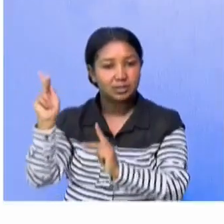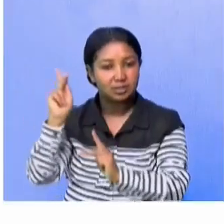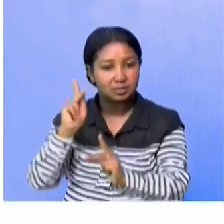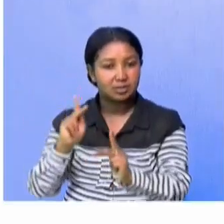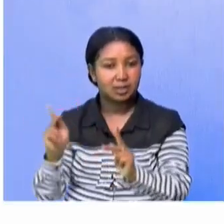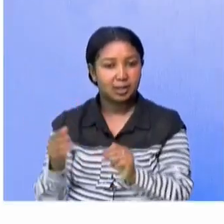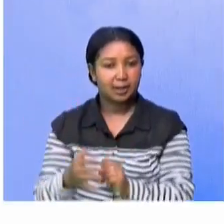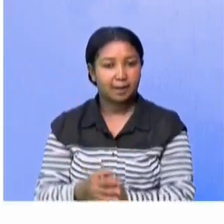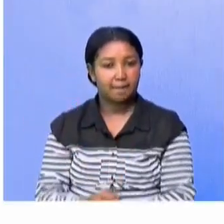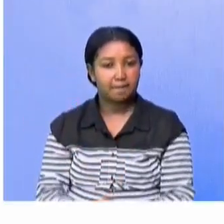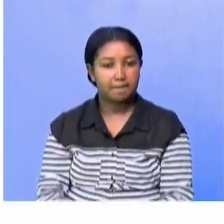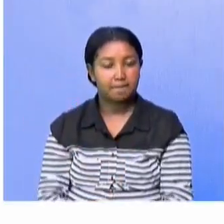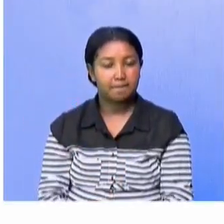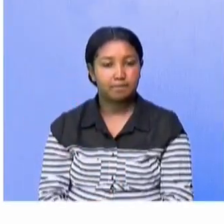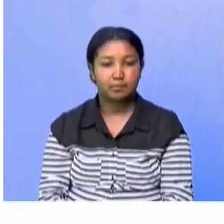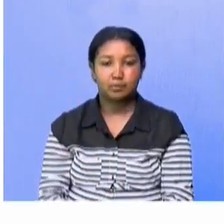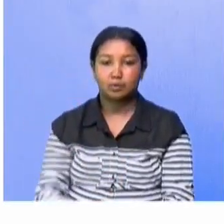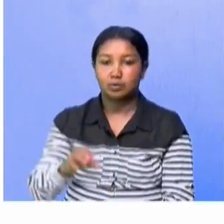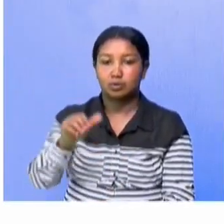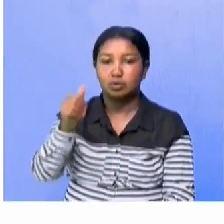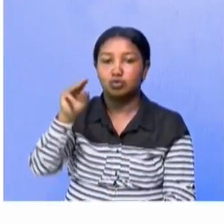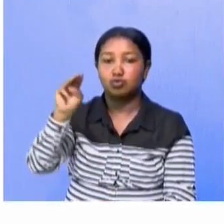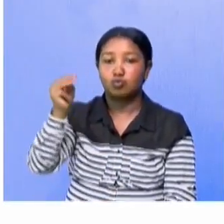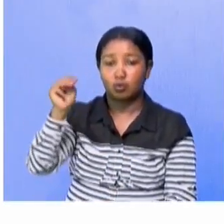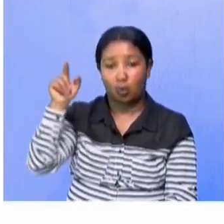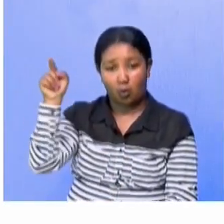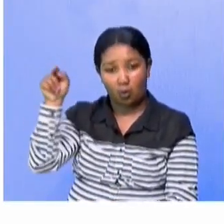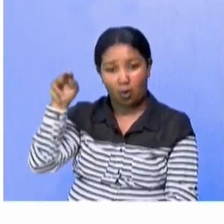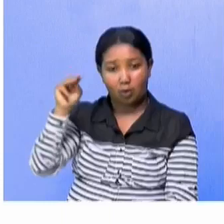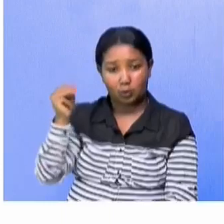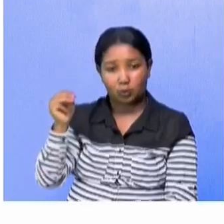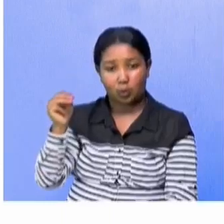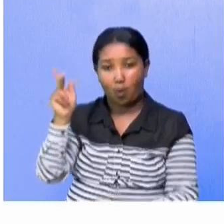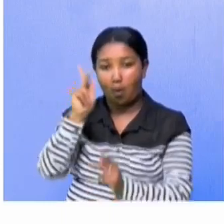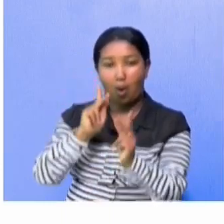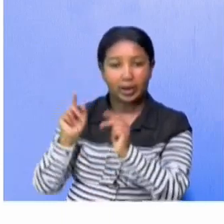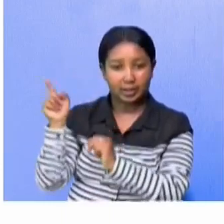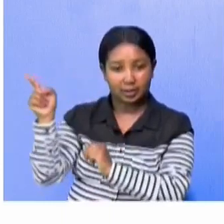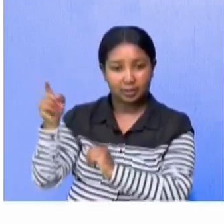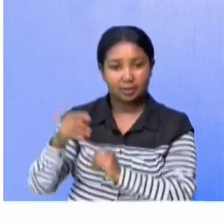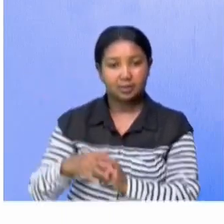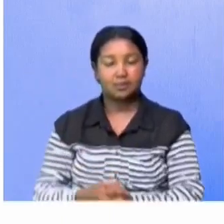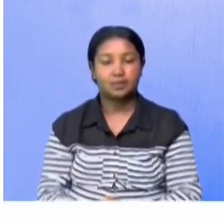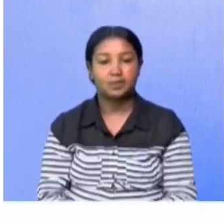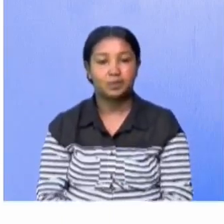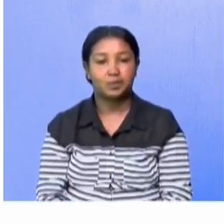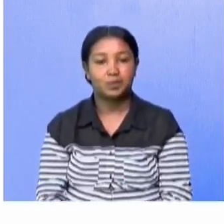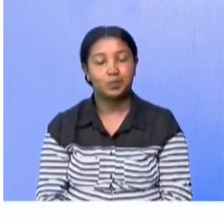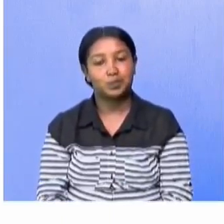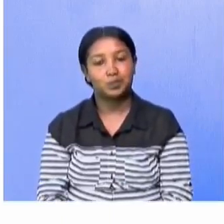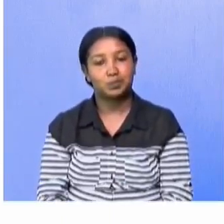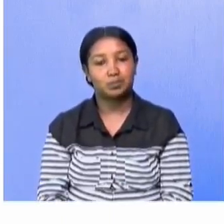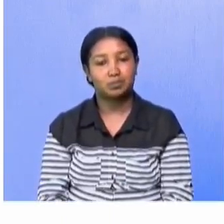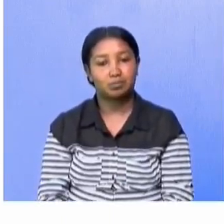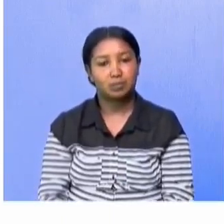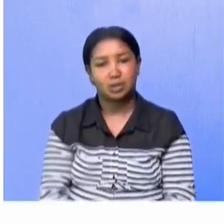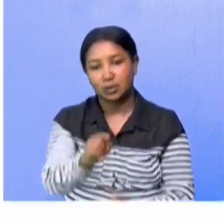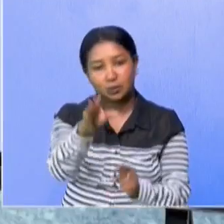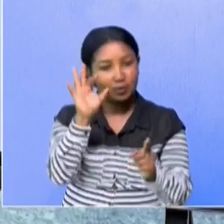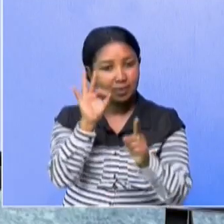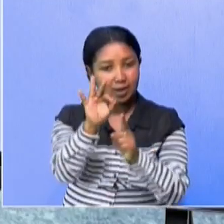what? Entoto Park. Entoto Park. That is your